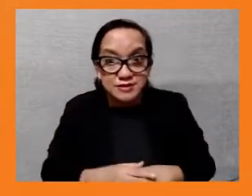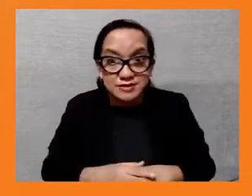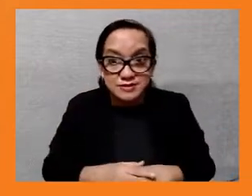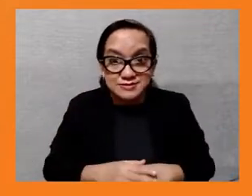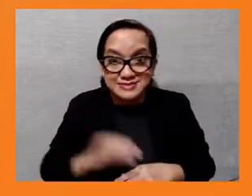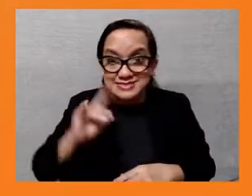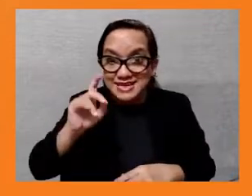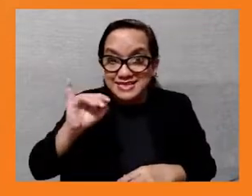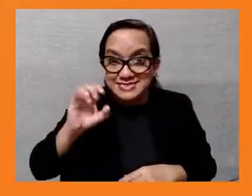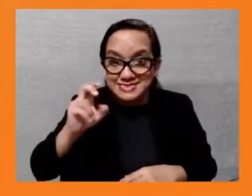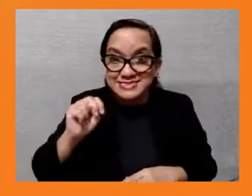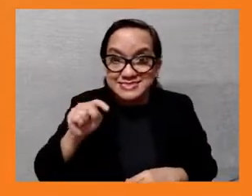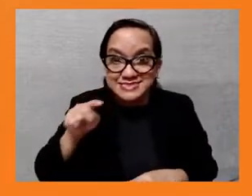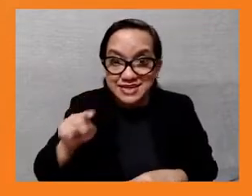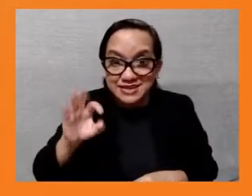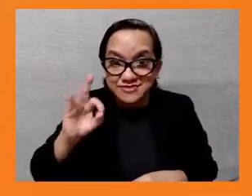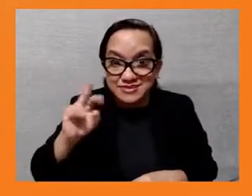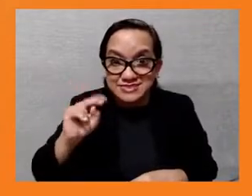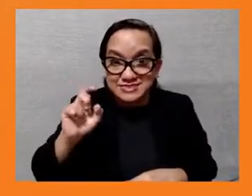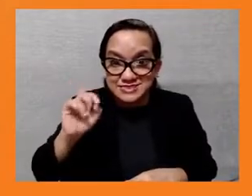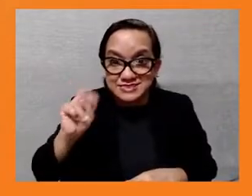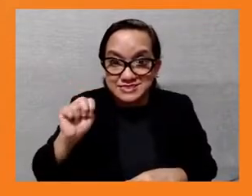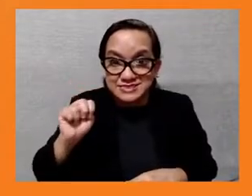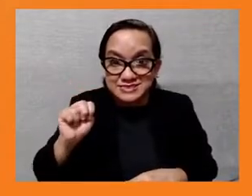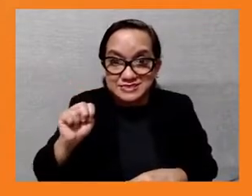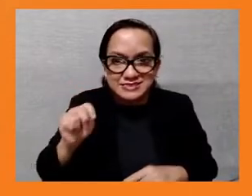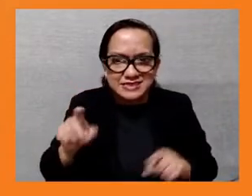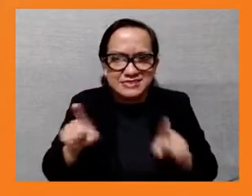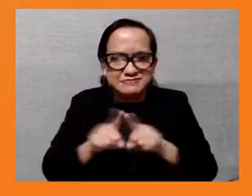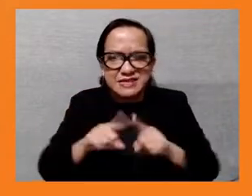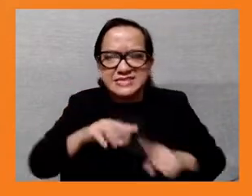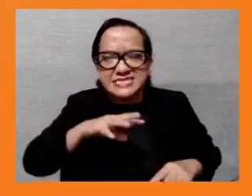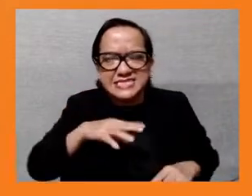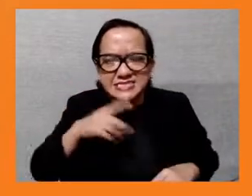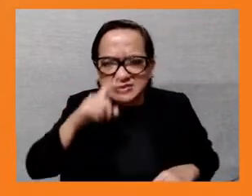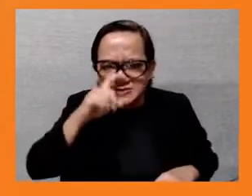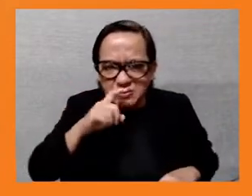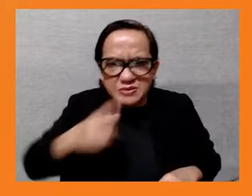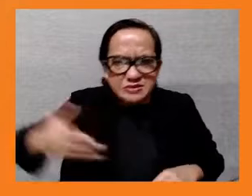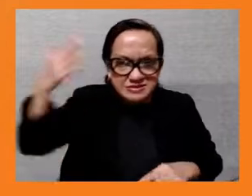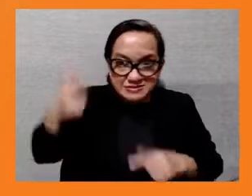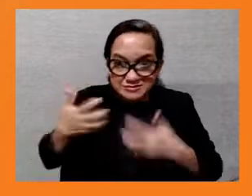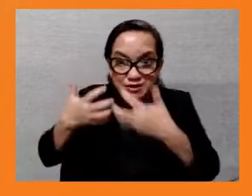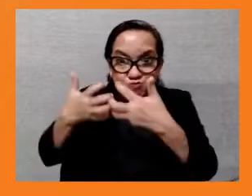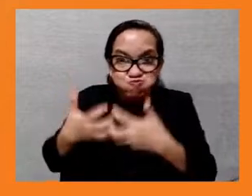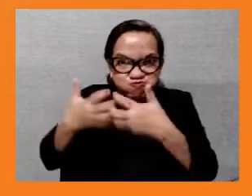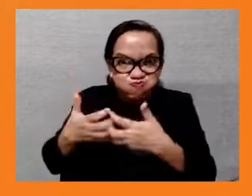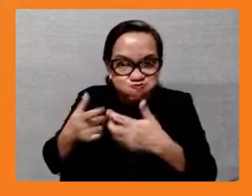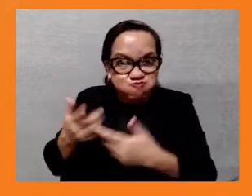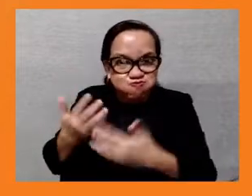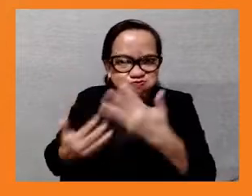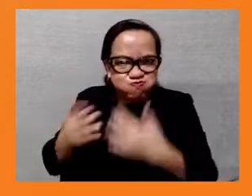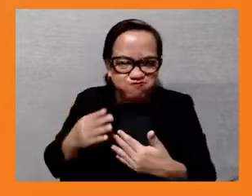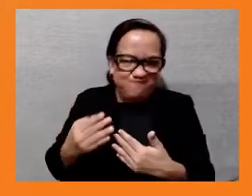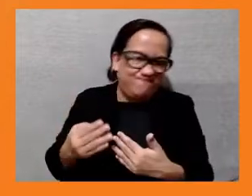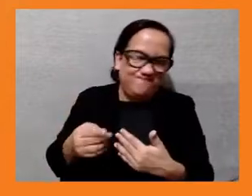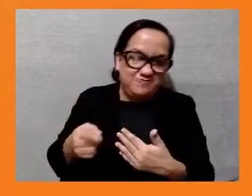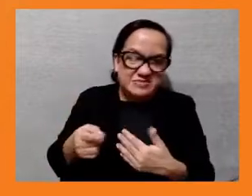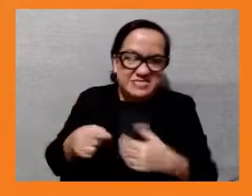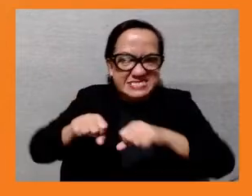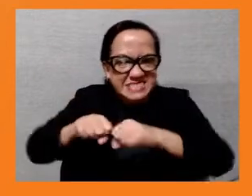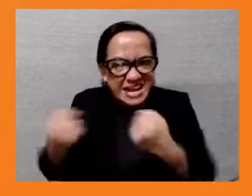with those gaps. So the capacity building program is clearly going to be very important. Ryan, jump in when I'm taking too